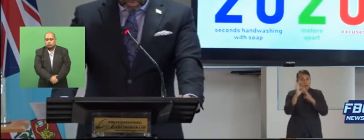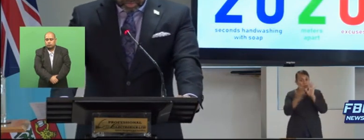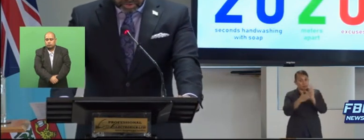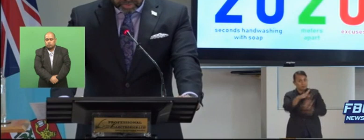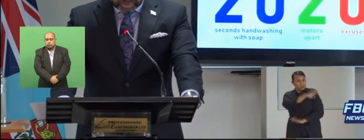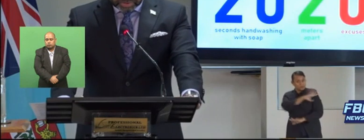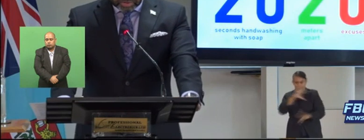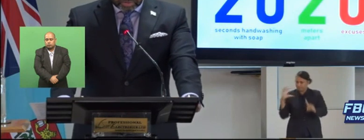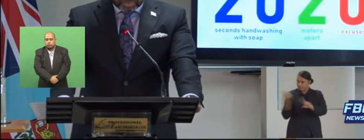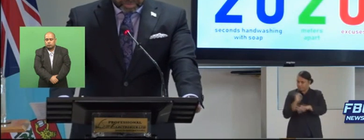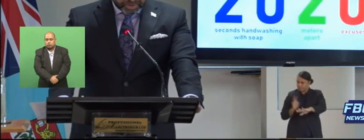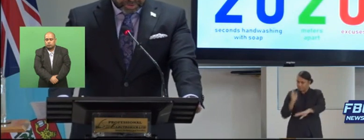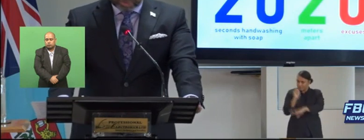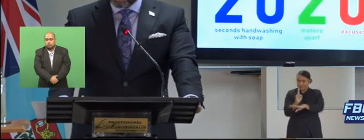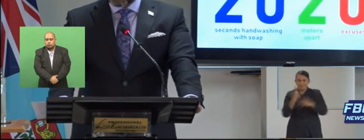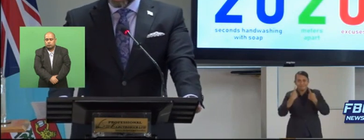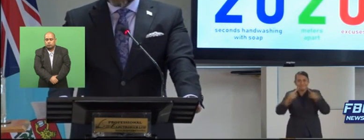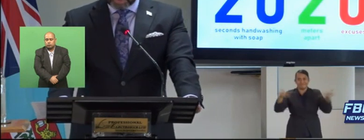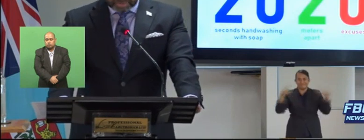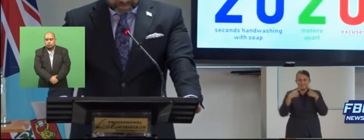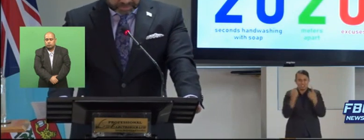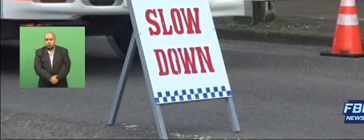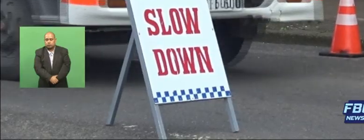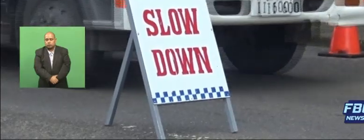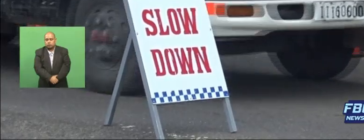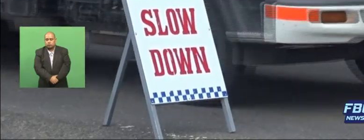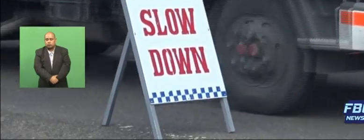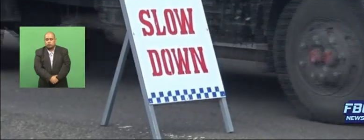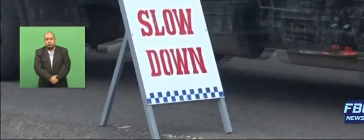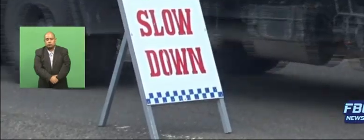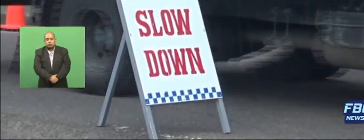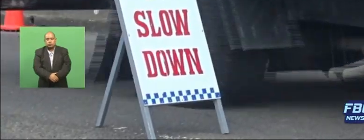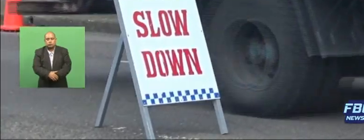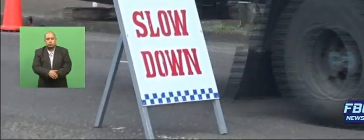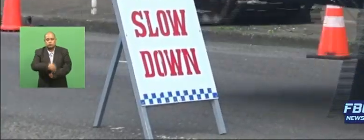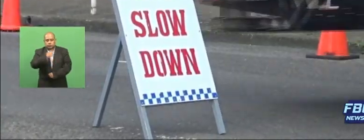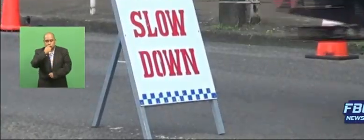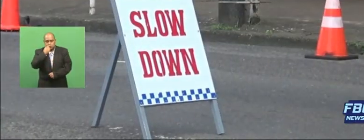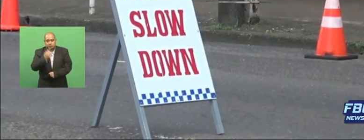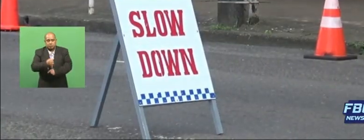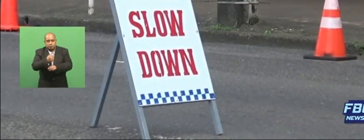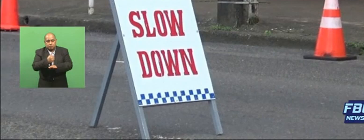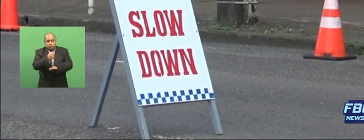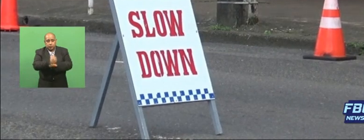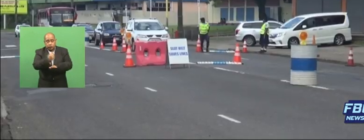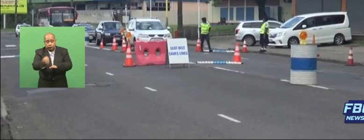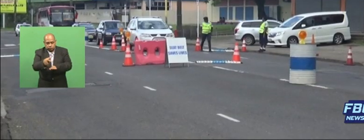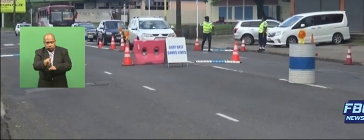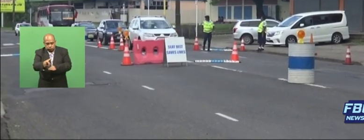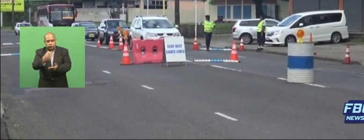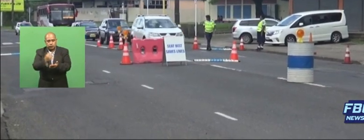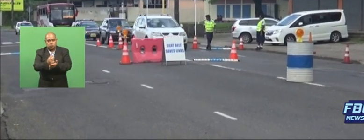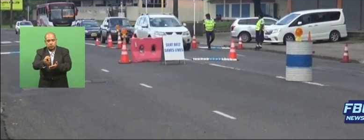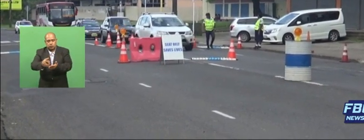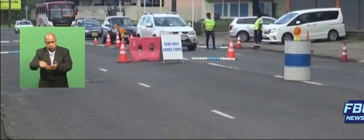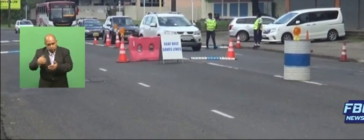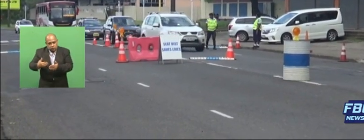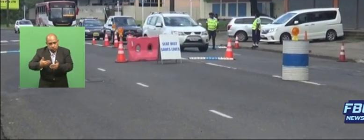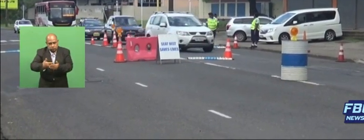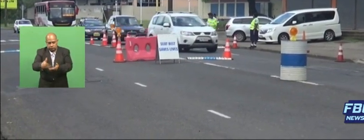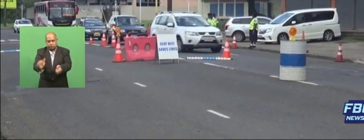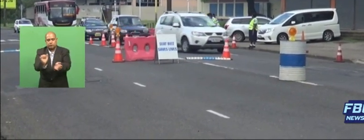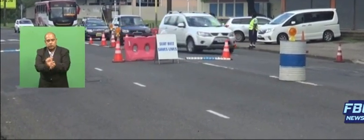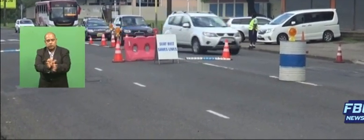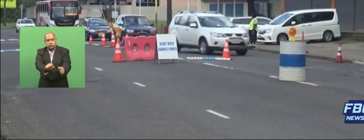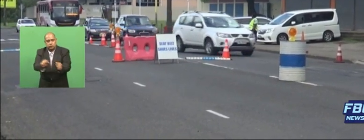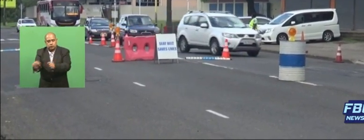legal authority rests in a different ministry or department. The government has confirmed they will continue to arrest and charge people for